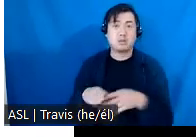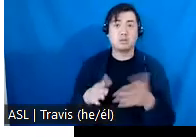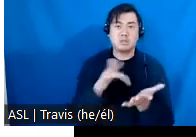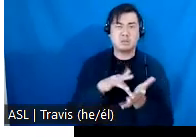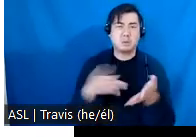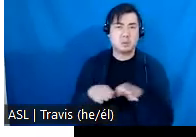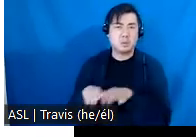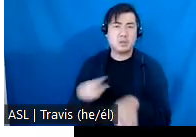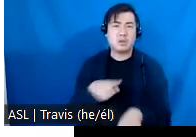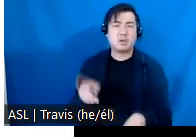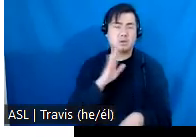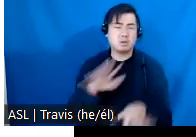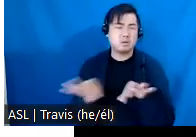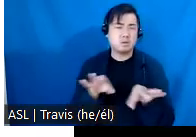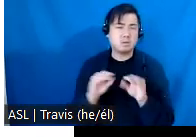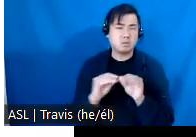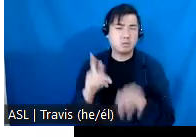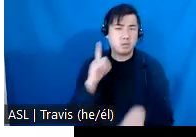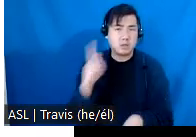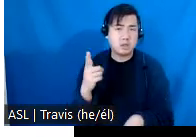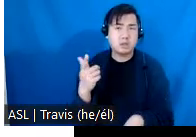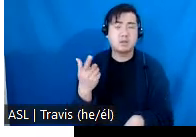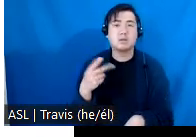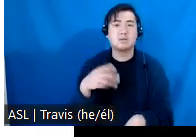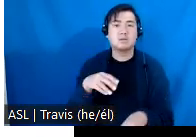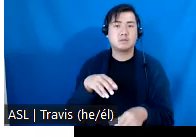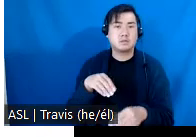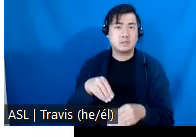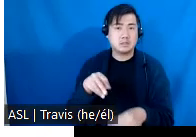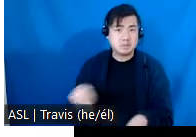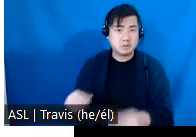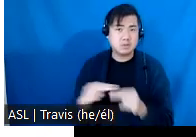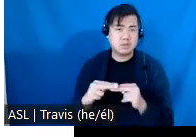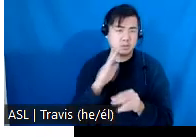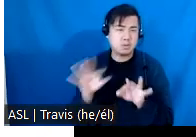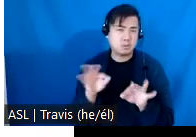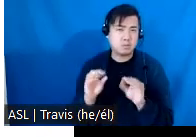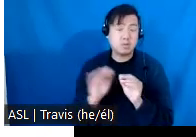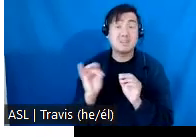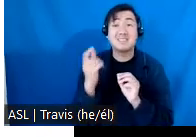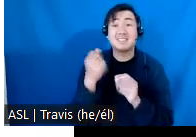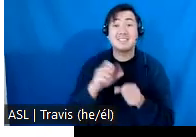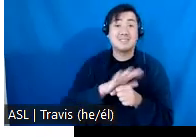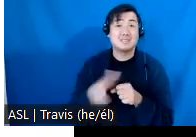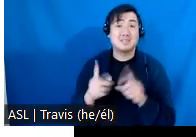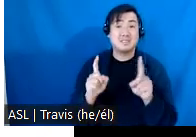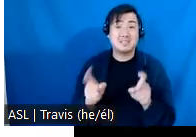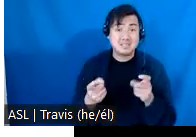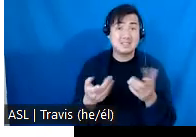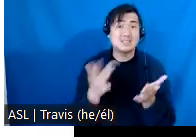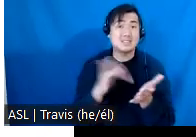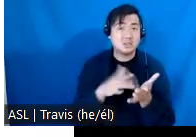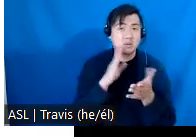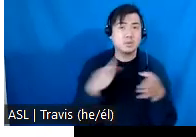later on in the PowerPoint as well, but those sites will all be closed by the end of next